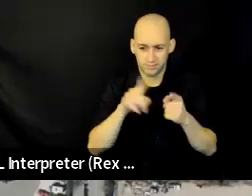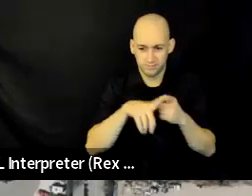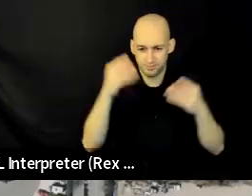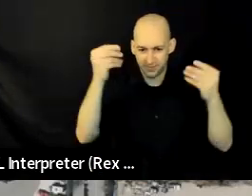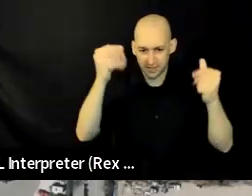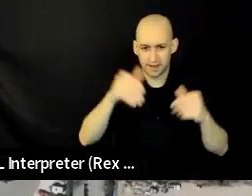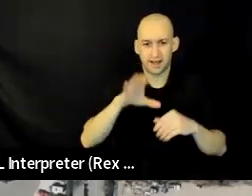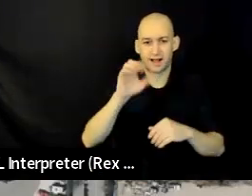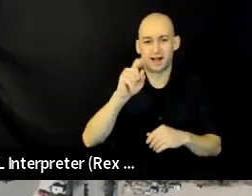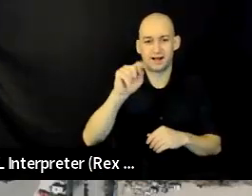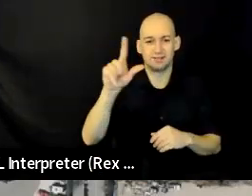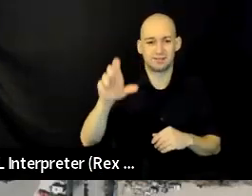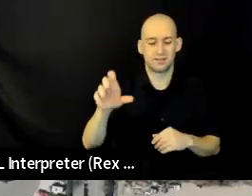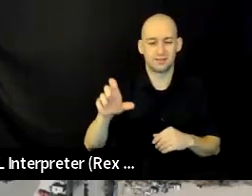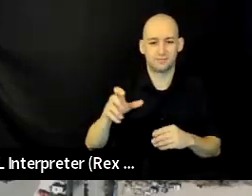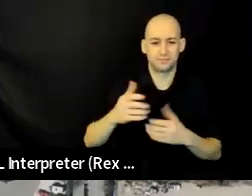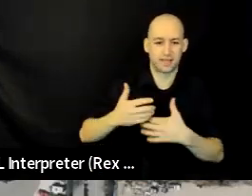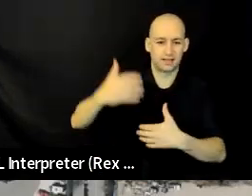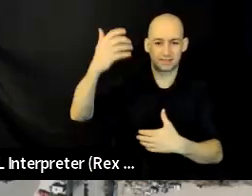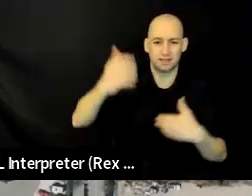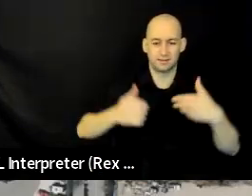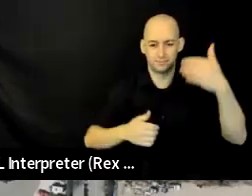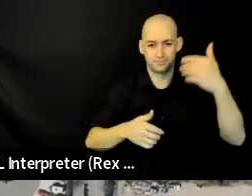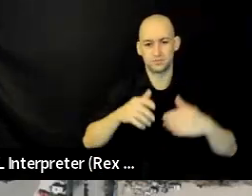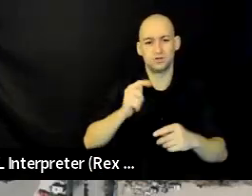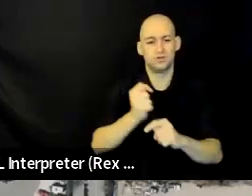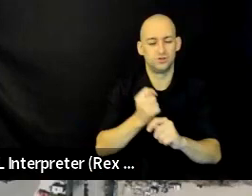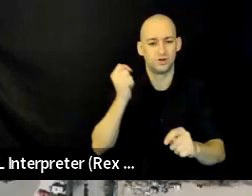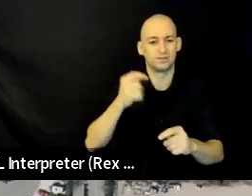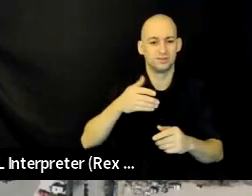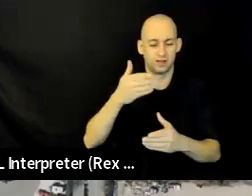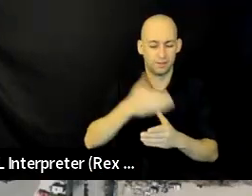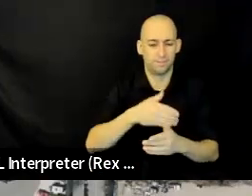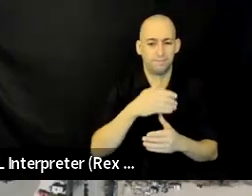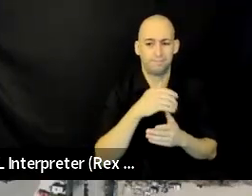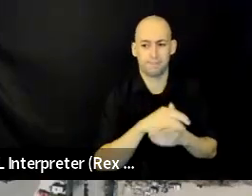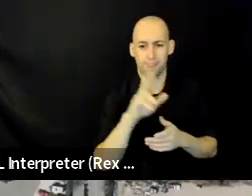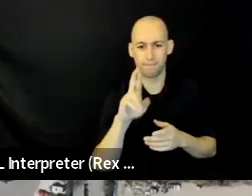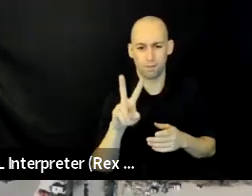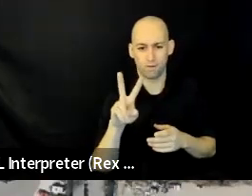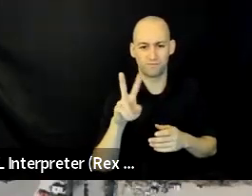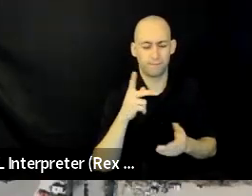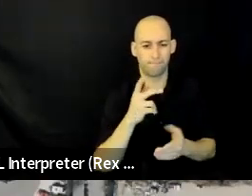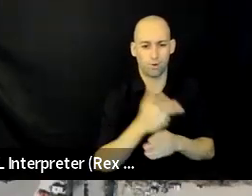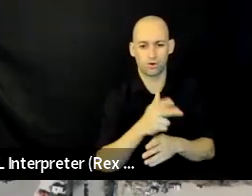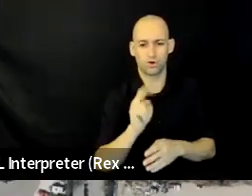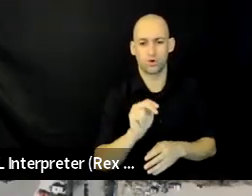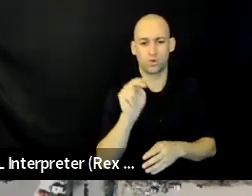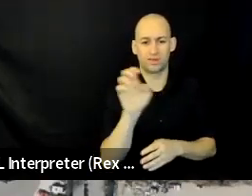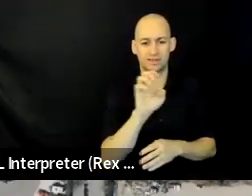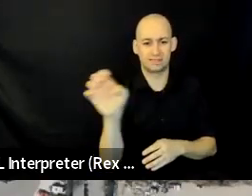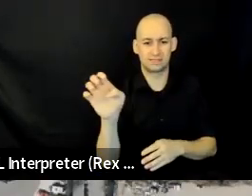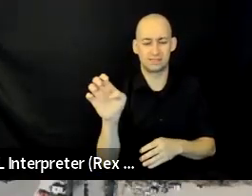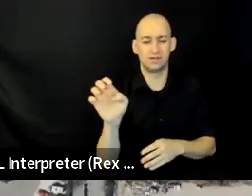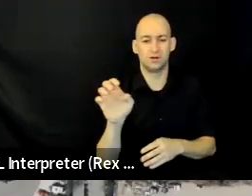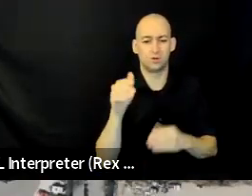Stop located on the southwest corner of intersection, RV Park on the northeast corner, San Miguel